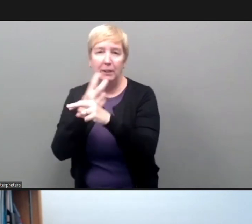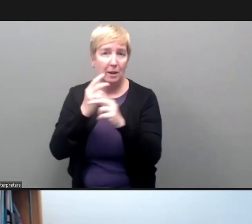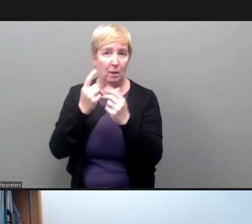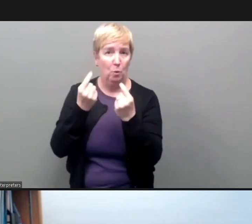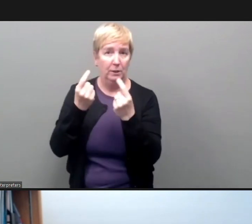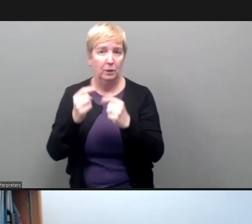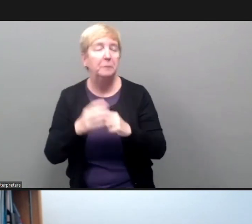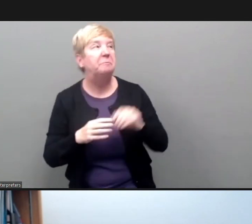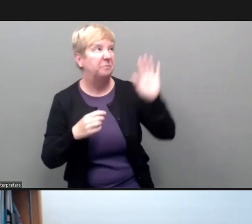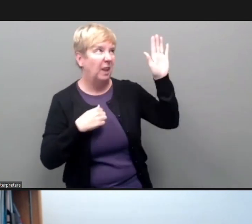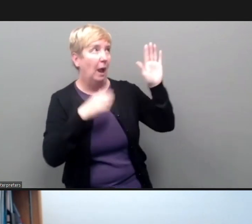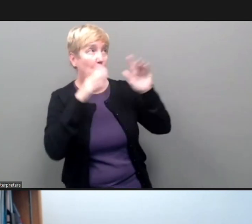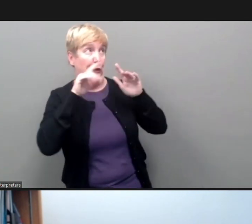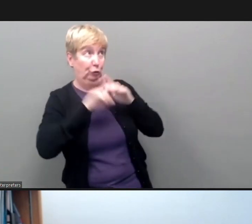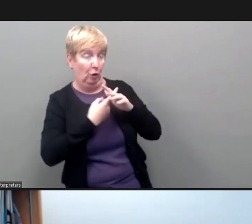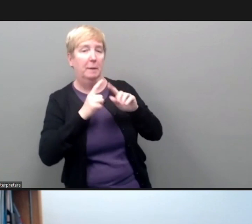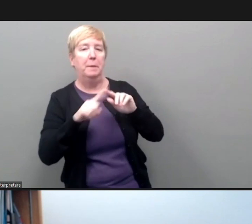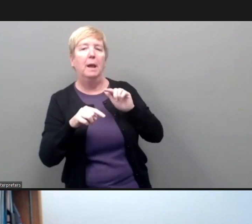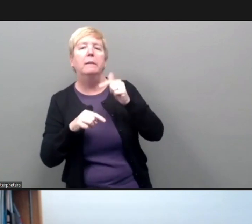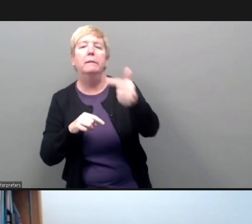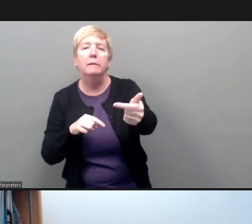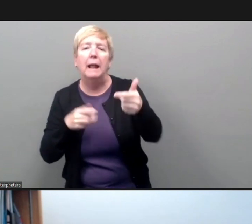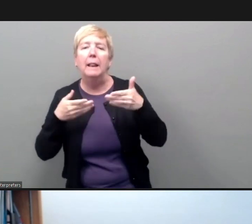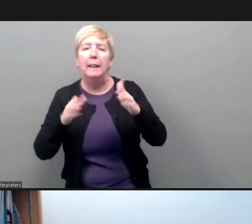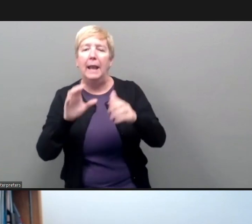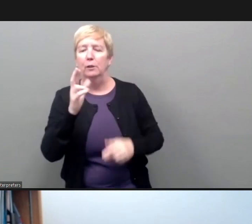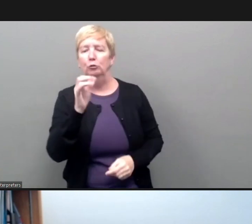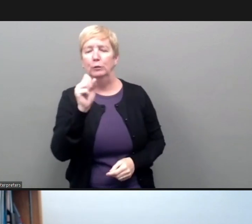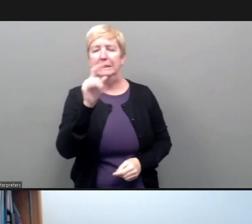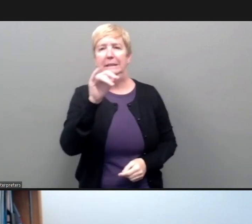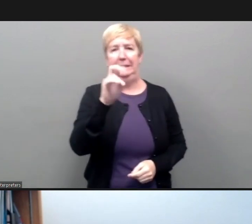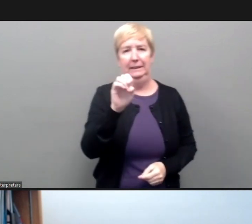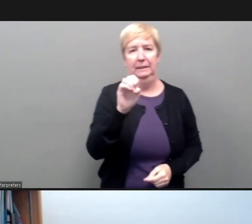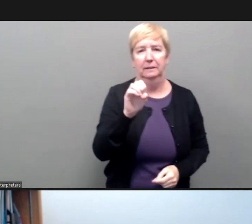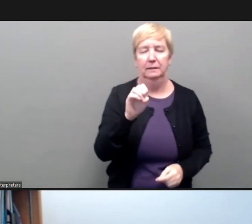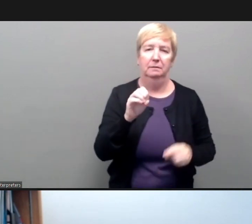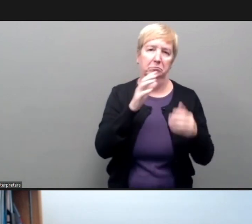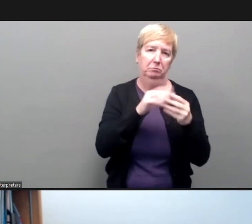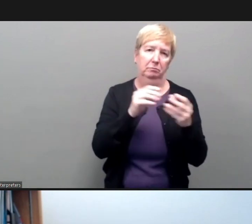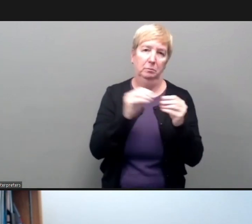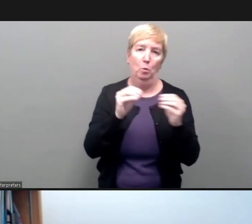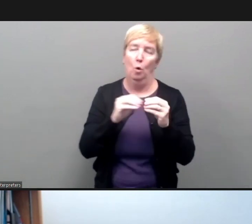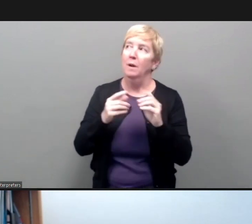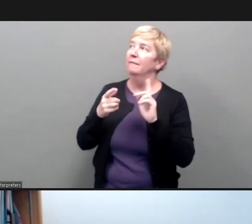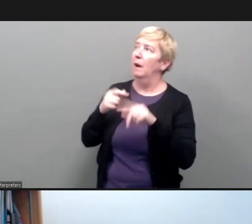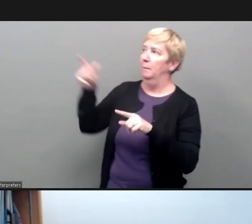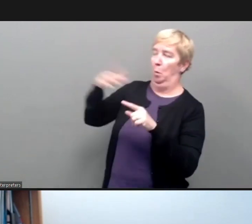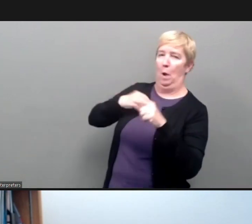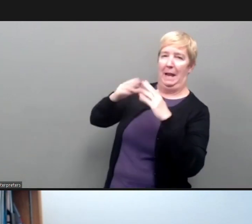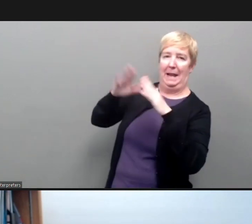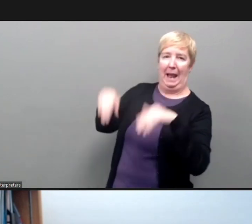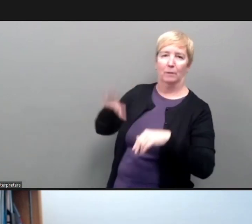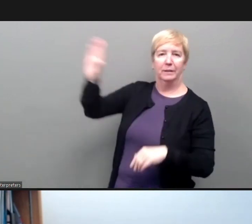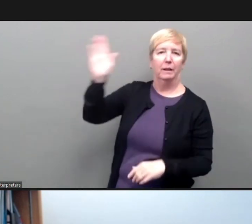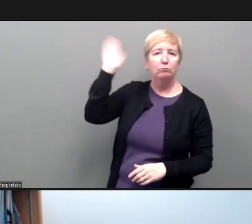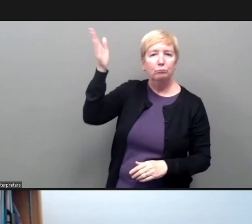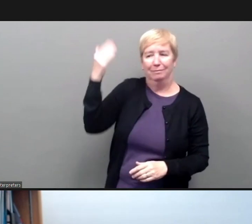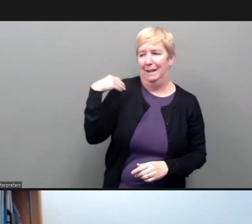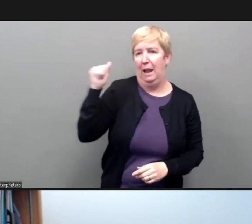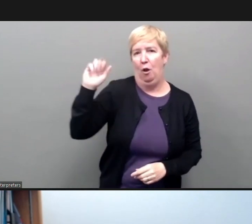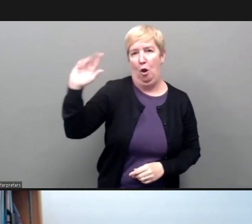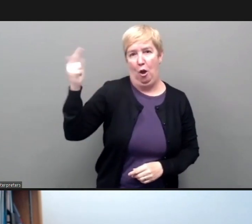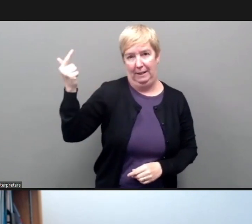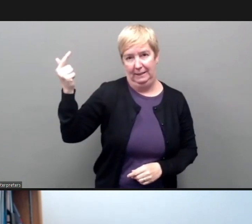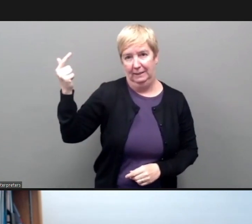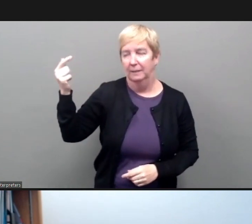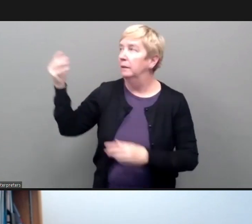because she was the one who first sent me the slides from the White House presentation in August when this subject first